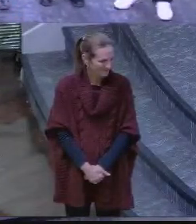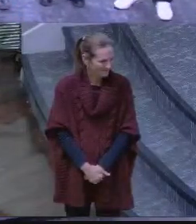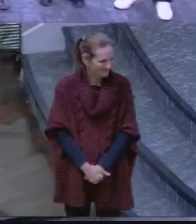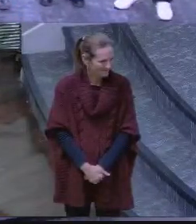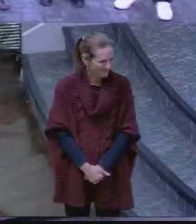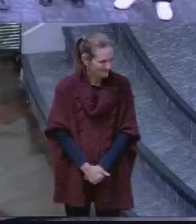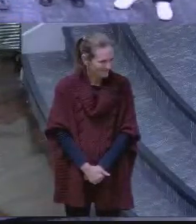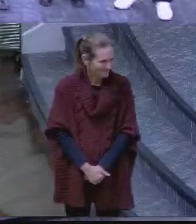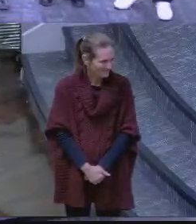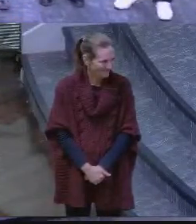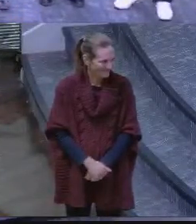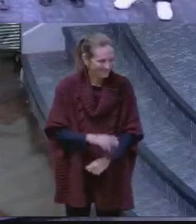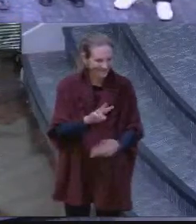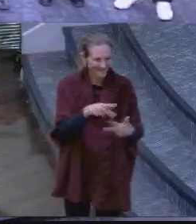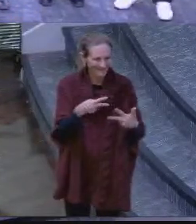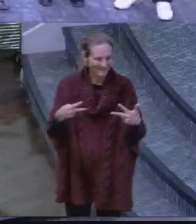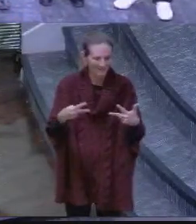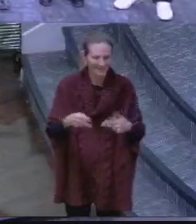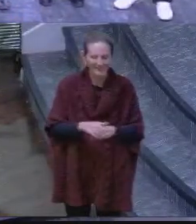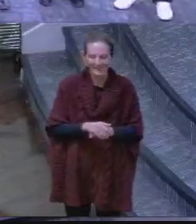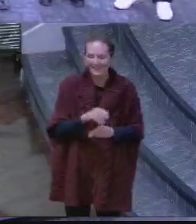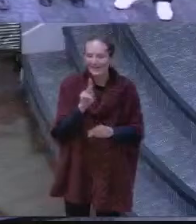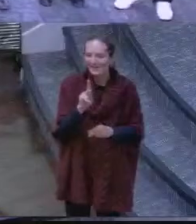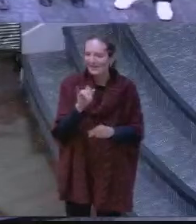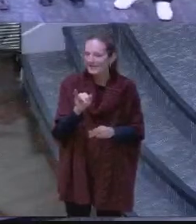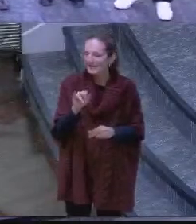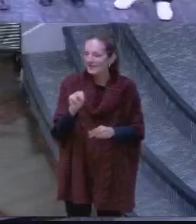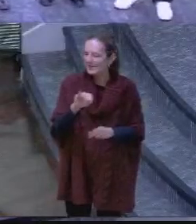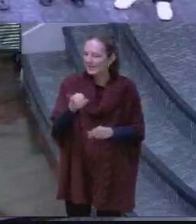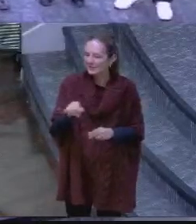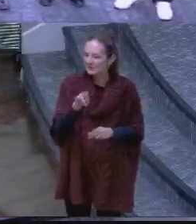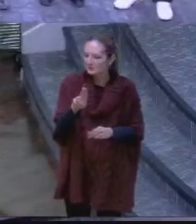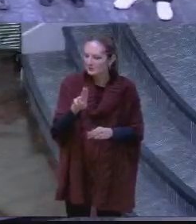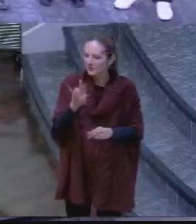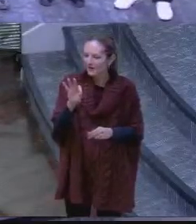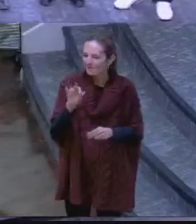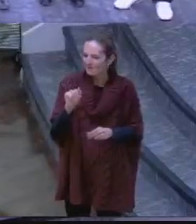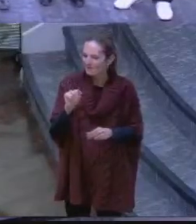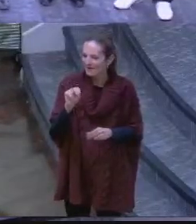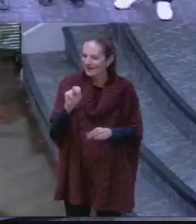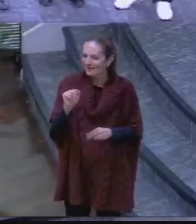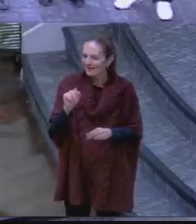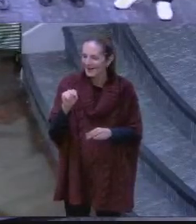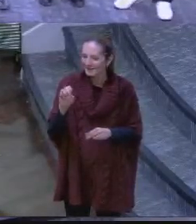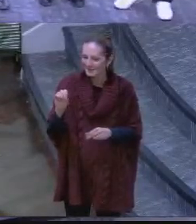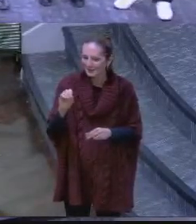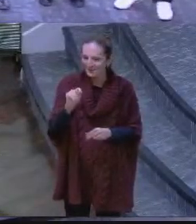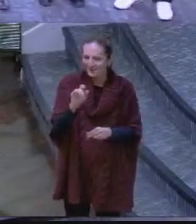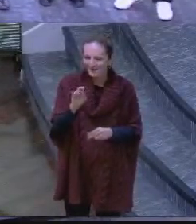Second place, Kinji Funato, 2nd grade, Timothy Road Elementary School.